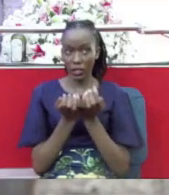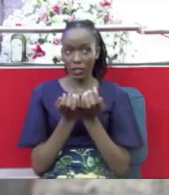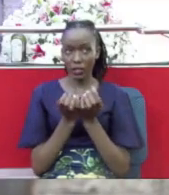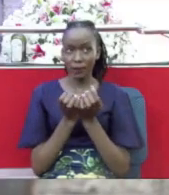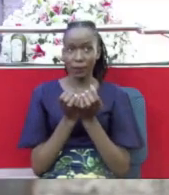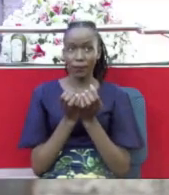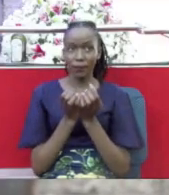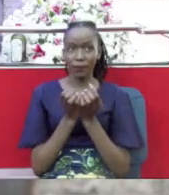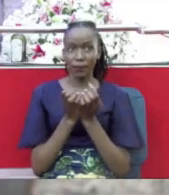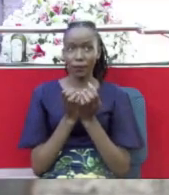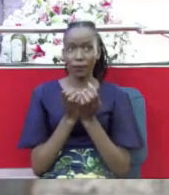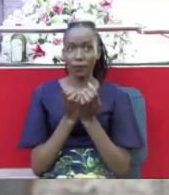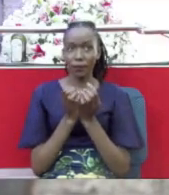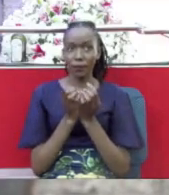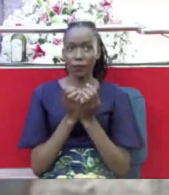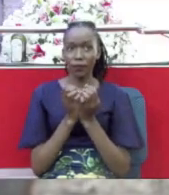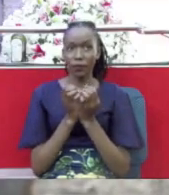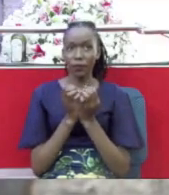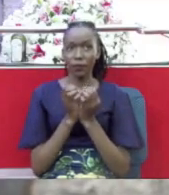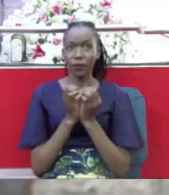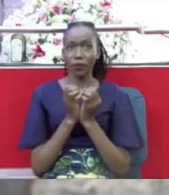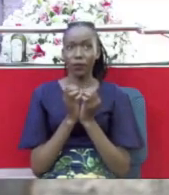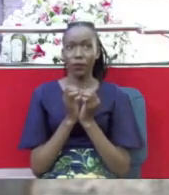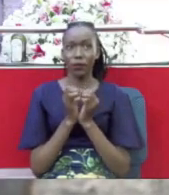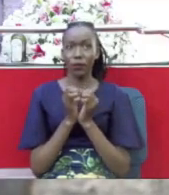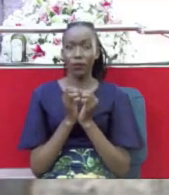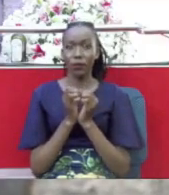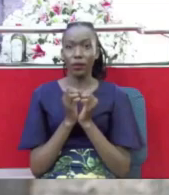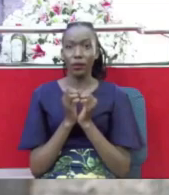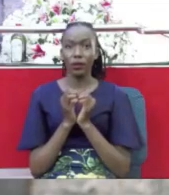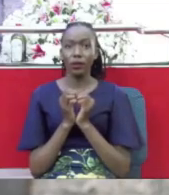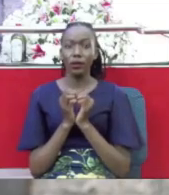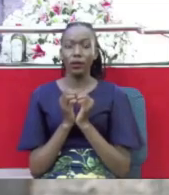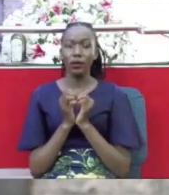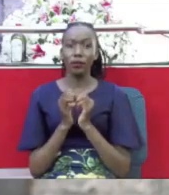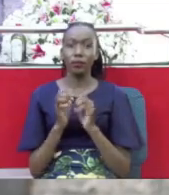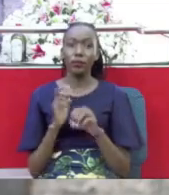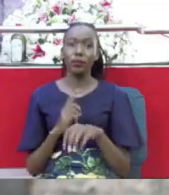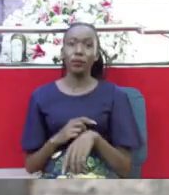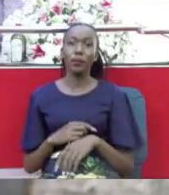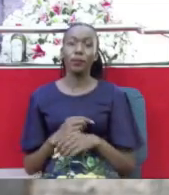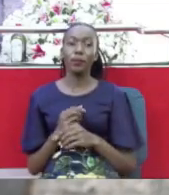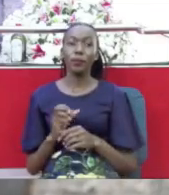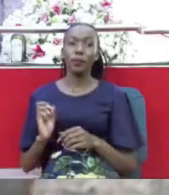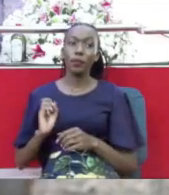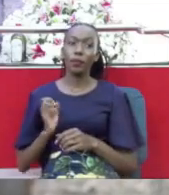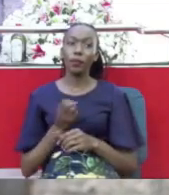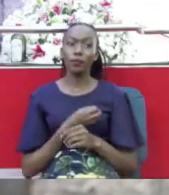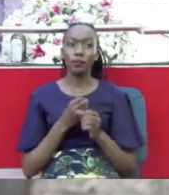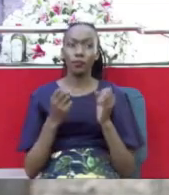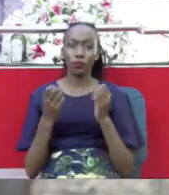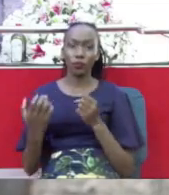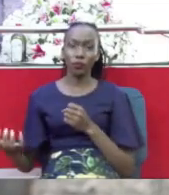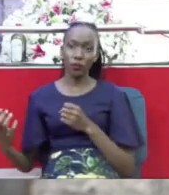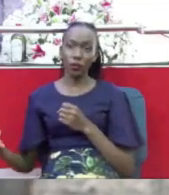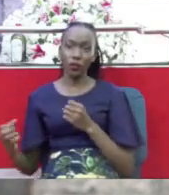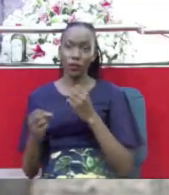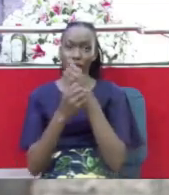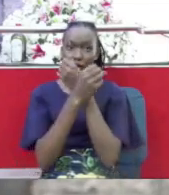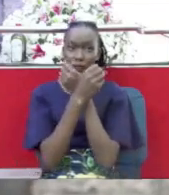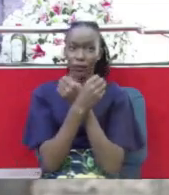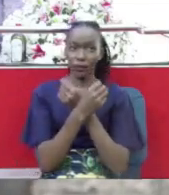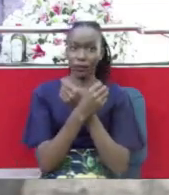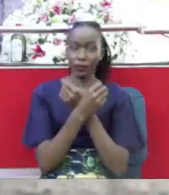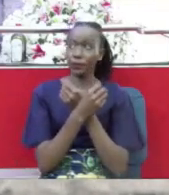shauri yenu? Are children safe if we say shauri yenu to our school education? Je, tunapoachilia watu katika shule tunasema watoto wetu wako na usalama